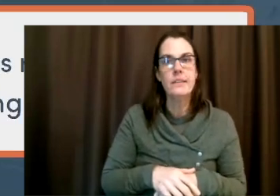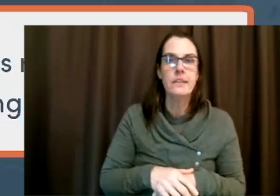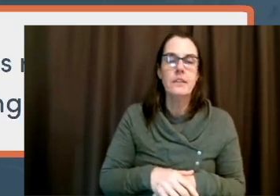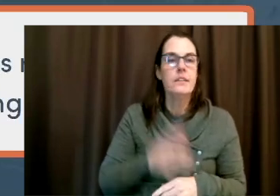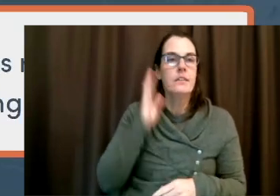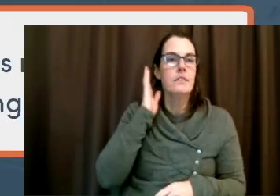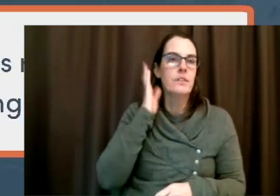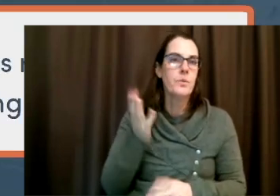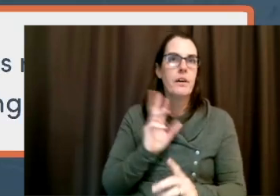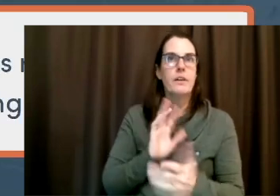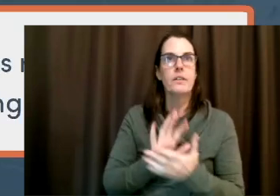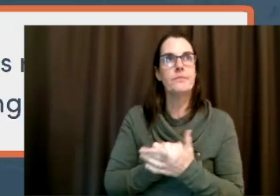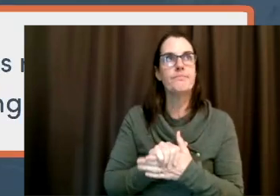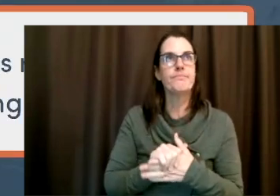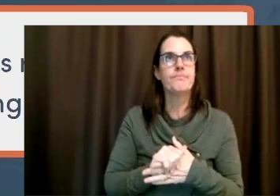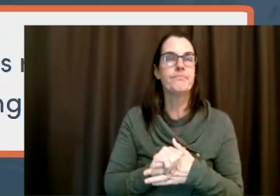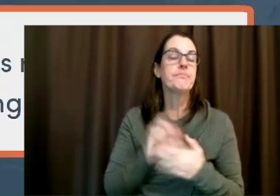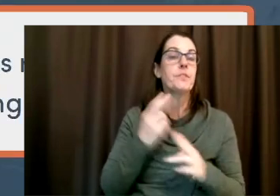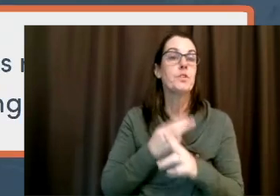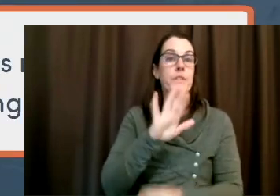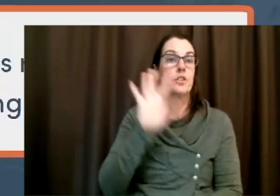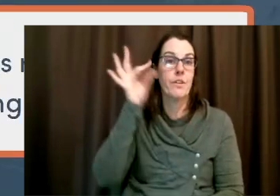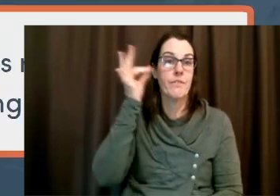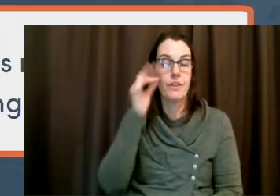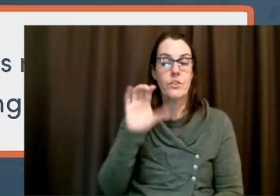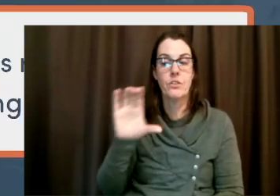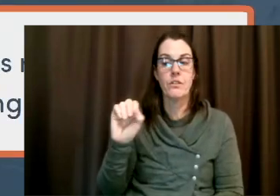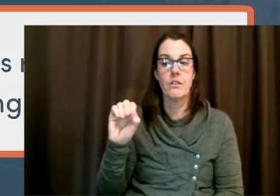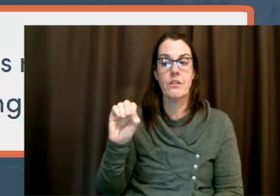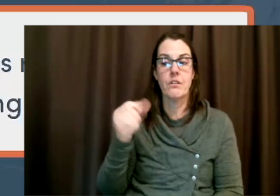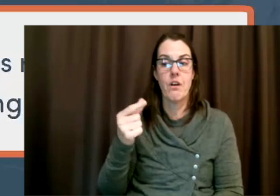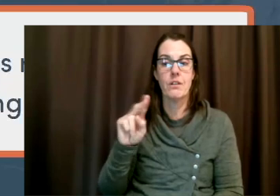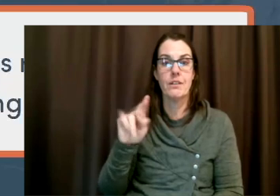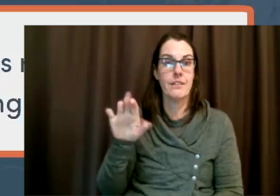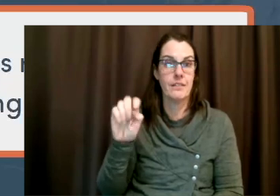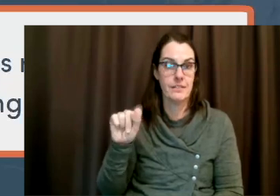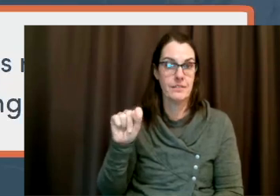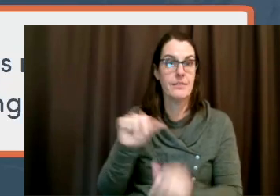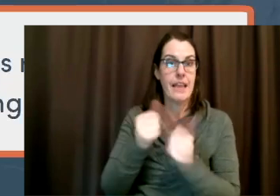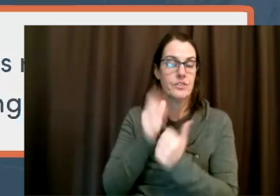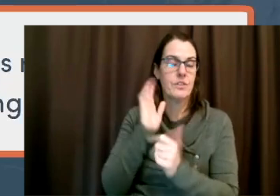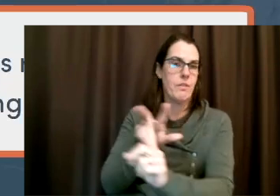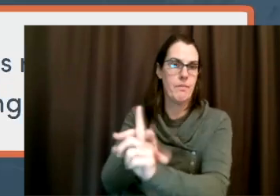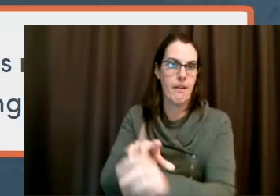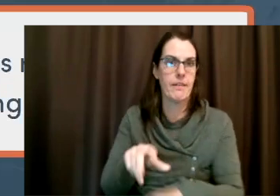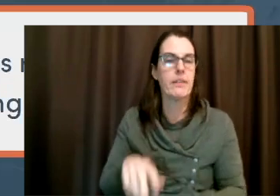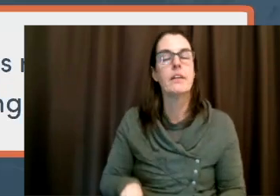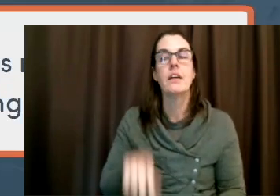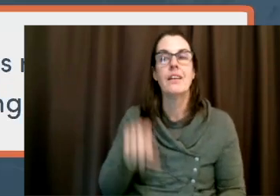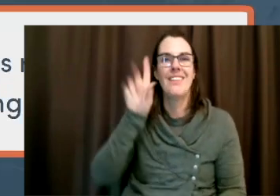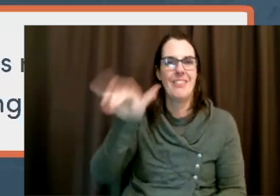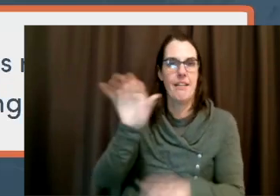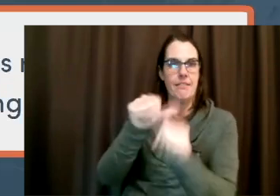one through your federal cognizant agency, which is going to be the agency that gives you the majority of your